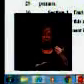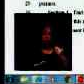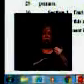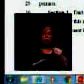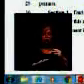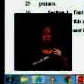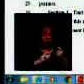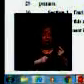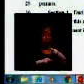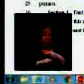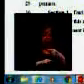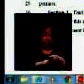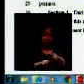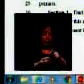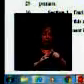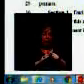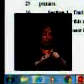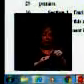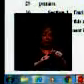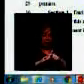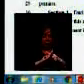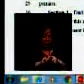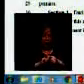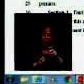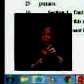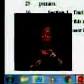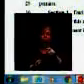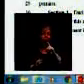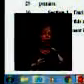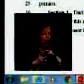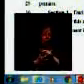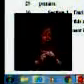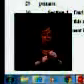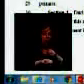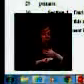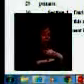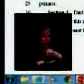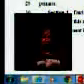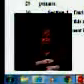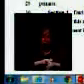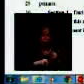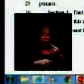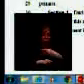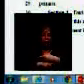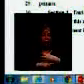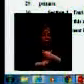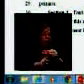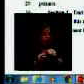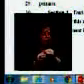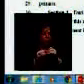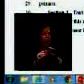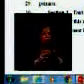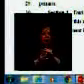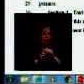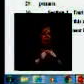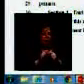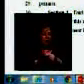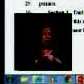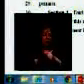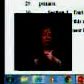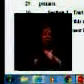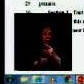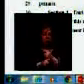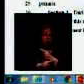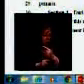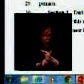of this resolution, or are damaged after the date of this resolution and the repair of such damages necessitates